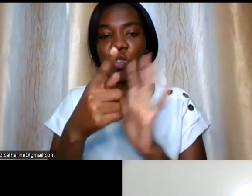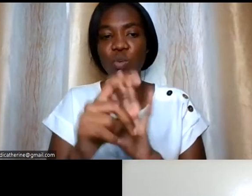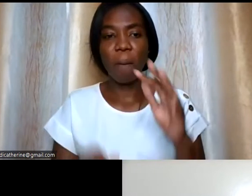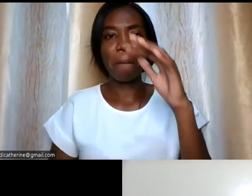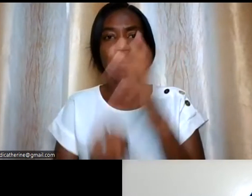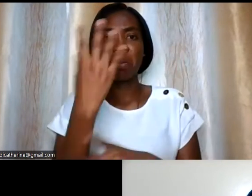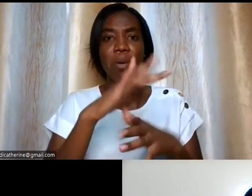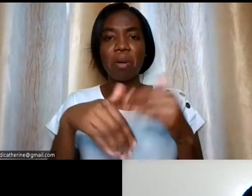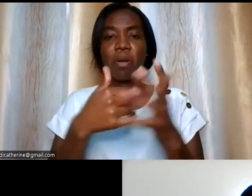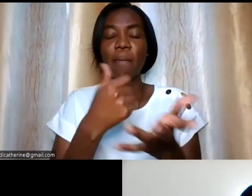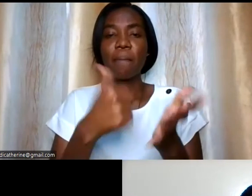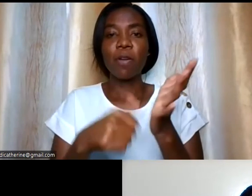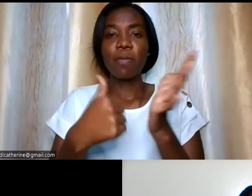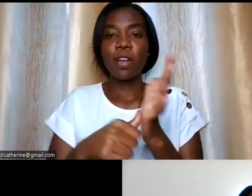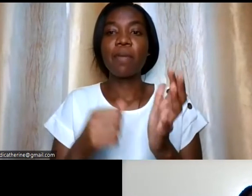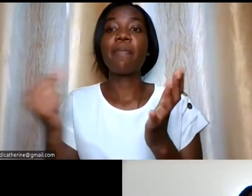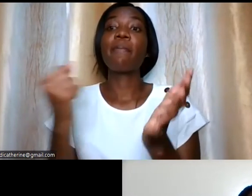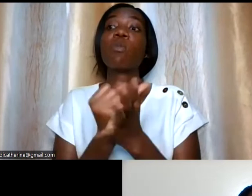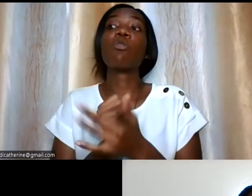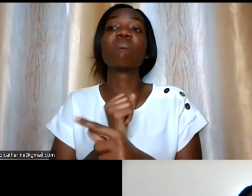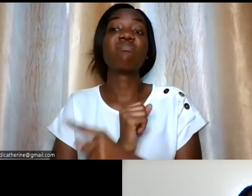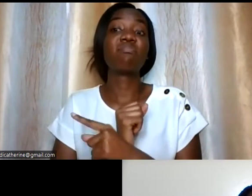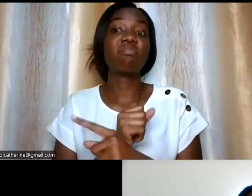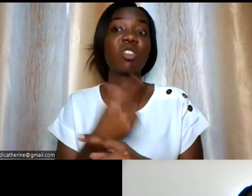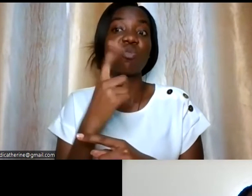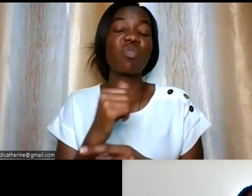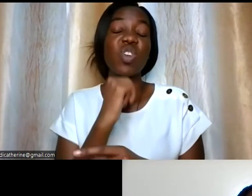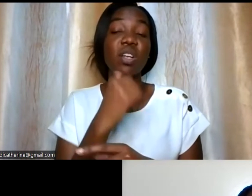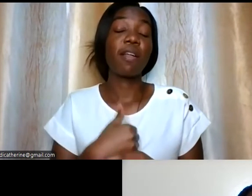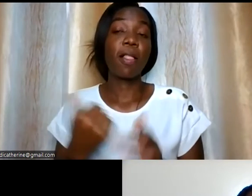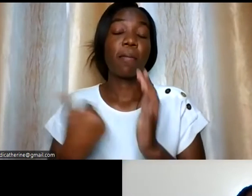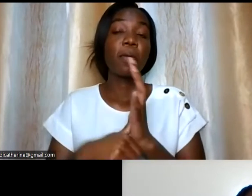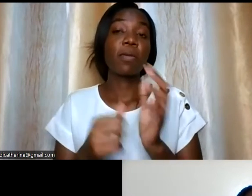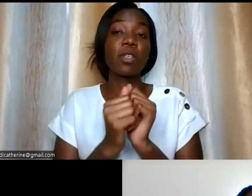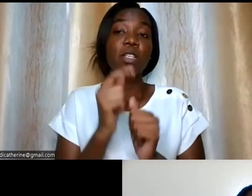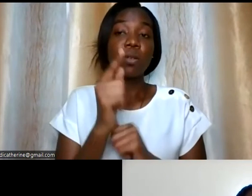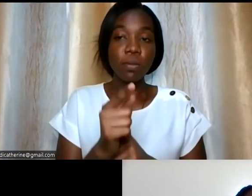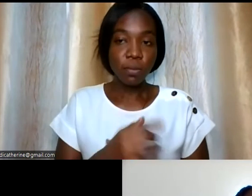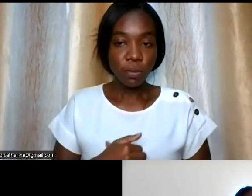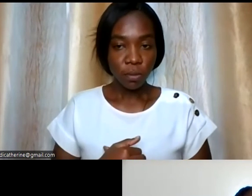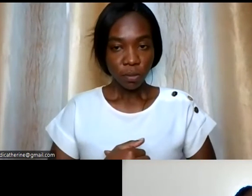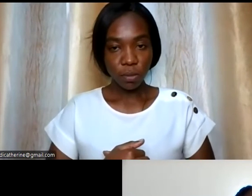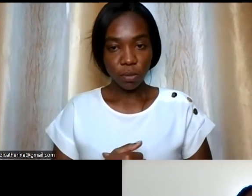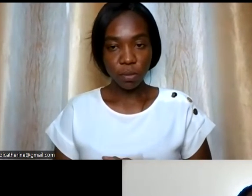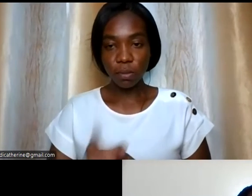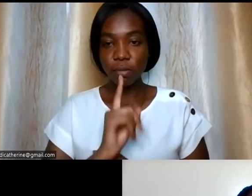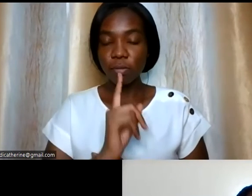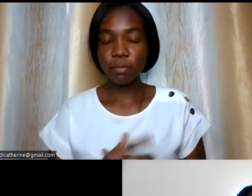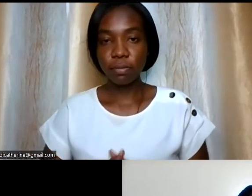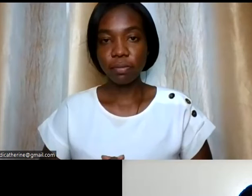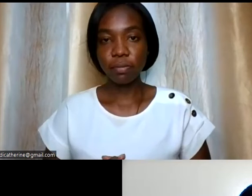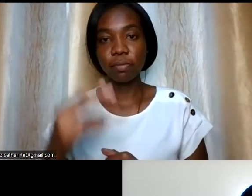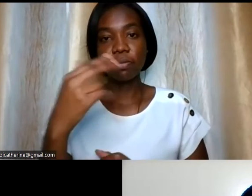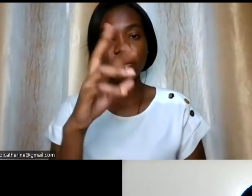problems onto the employees that probably have nothing to do with whatever it is that you're going through. So the HR